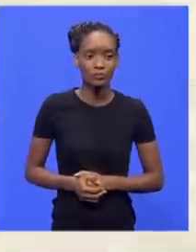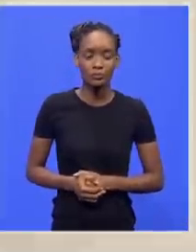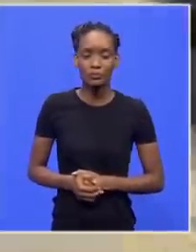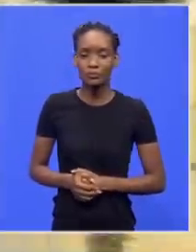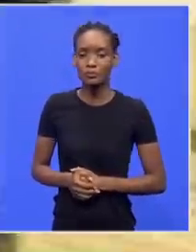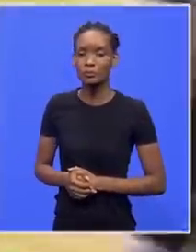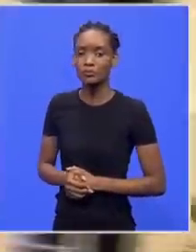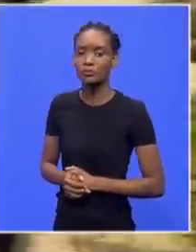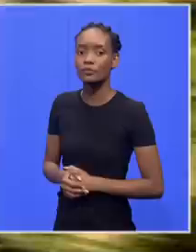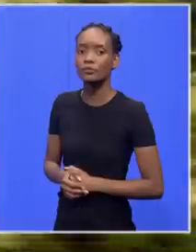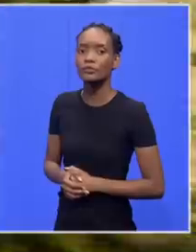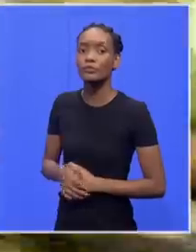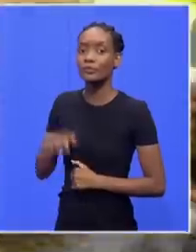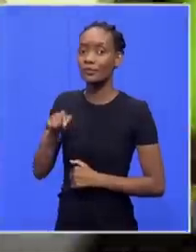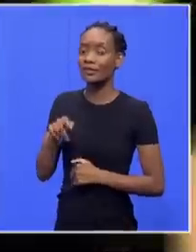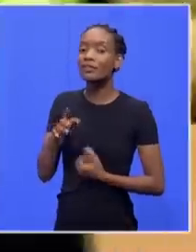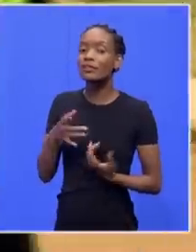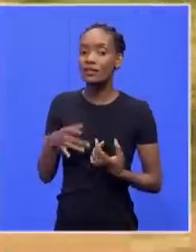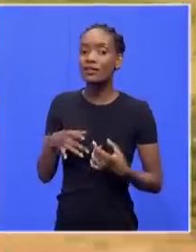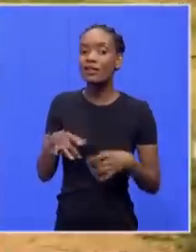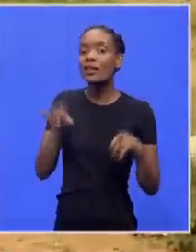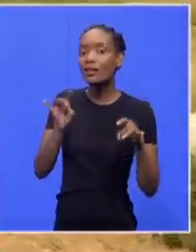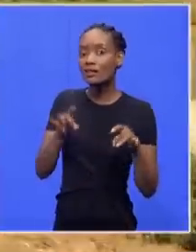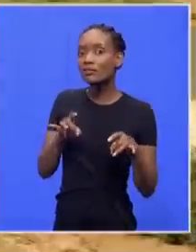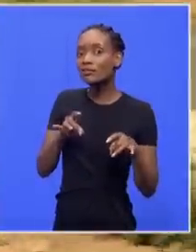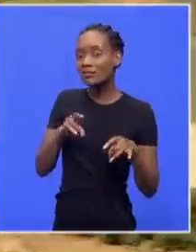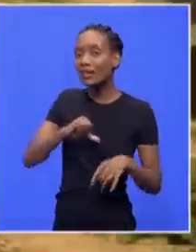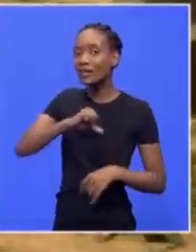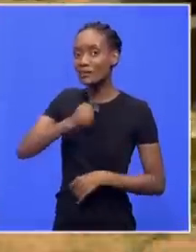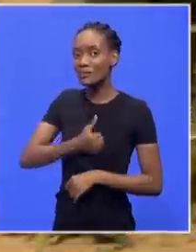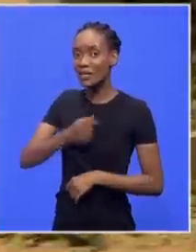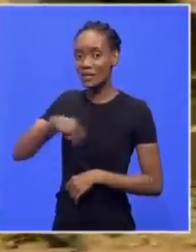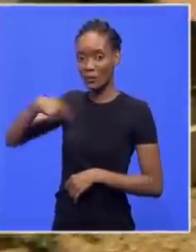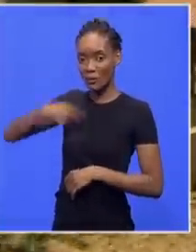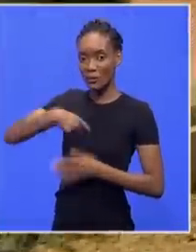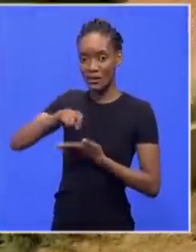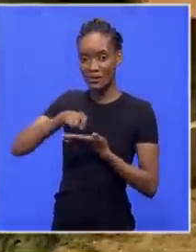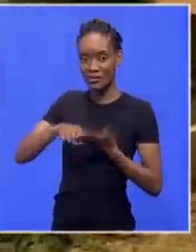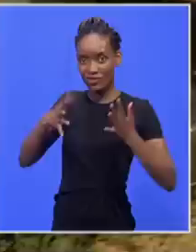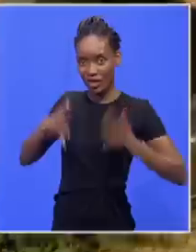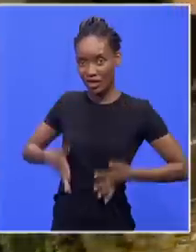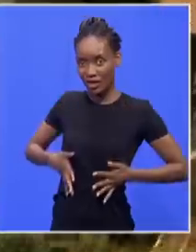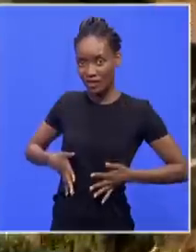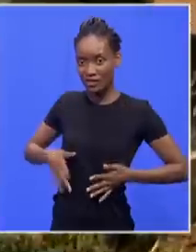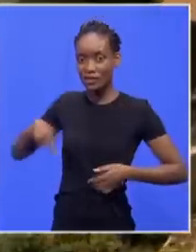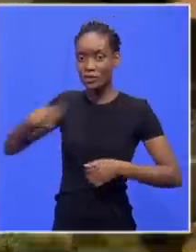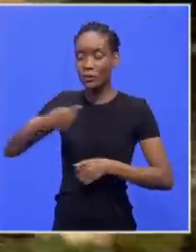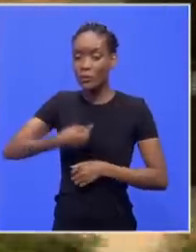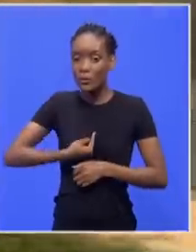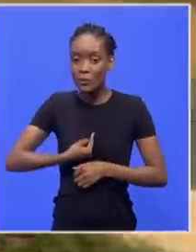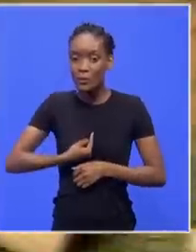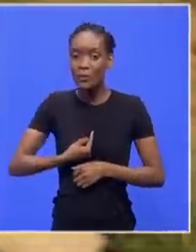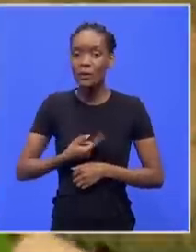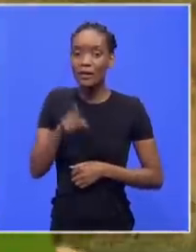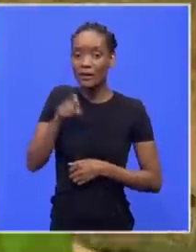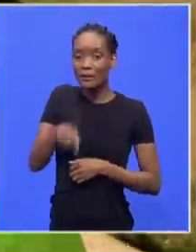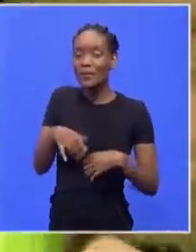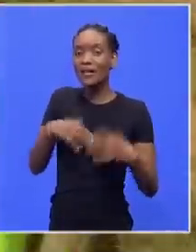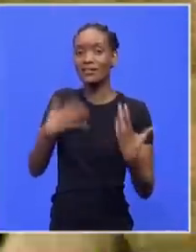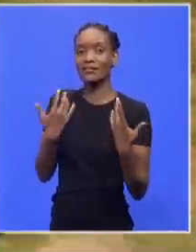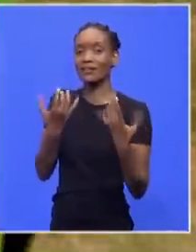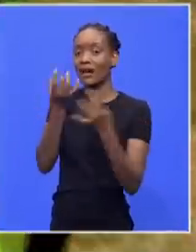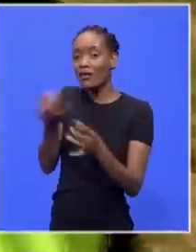it's very painful, even for us journalists who are here, who have to bring you this bitter story that is playing out